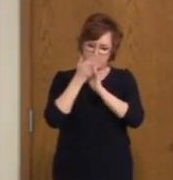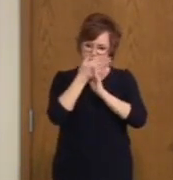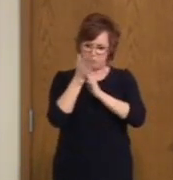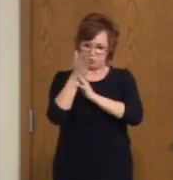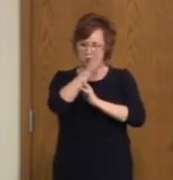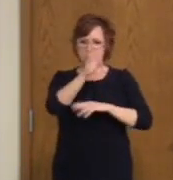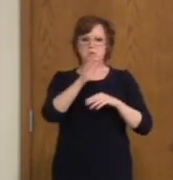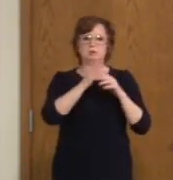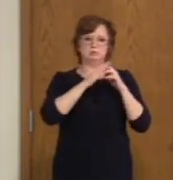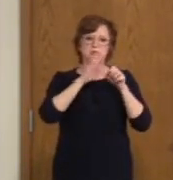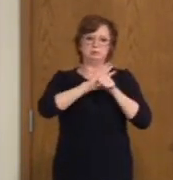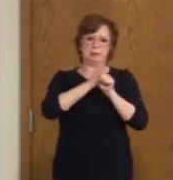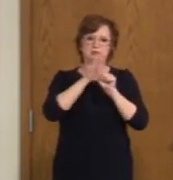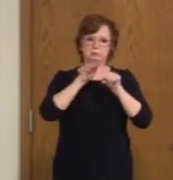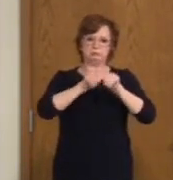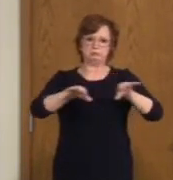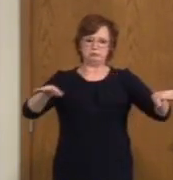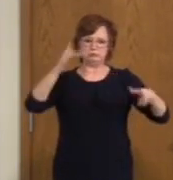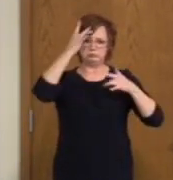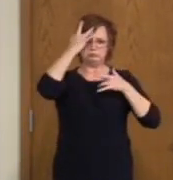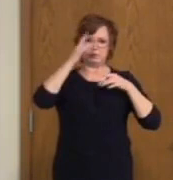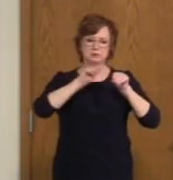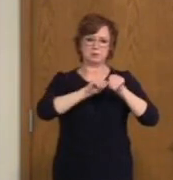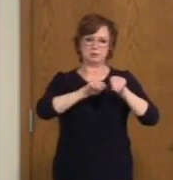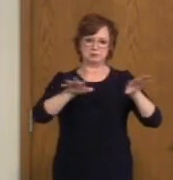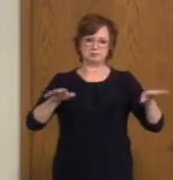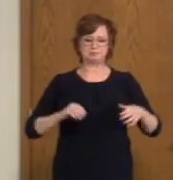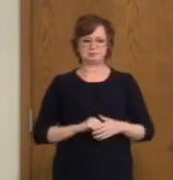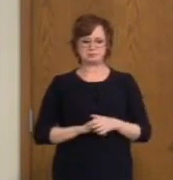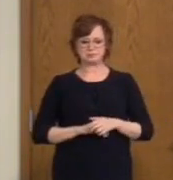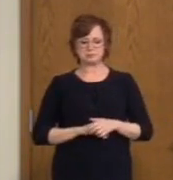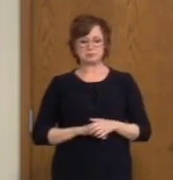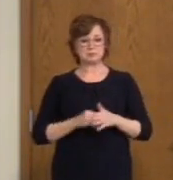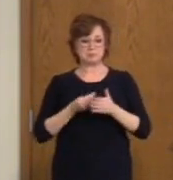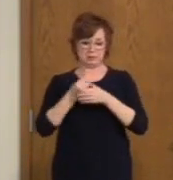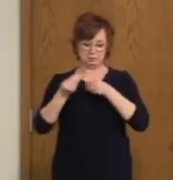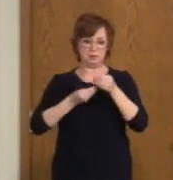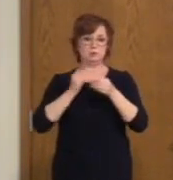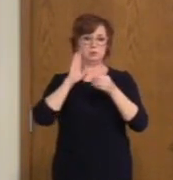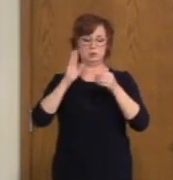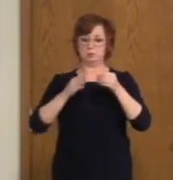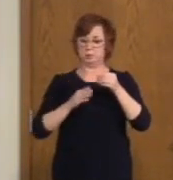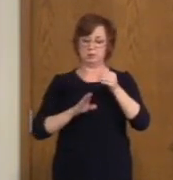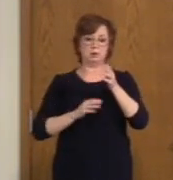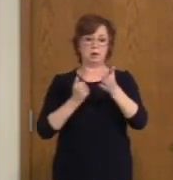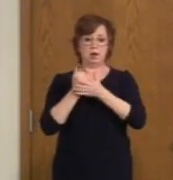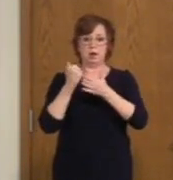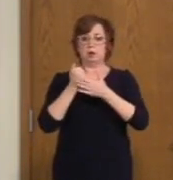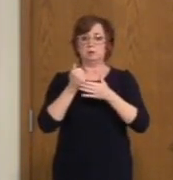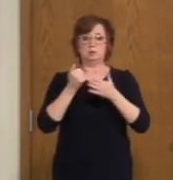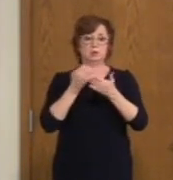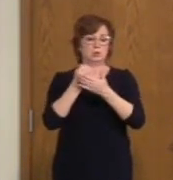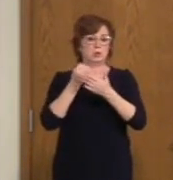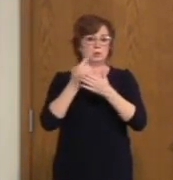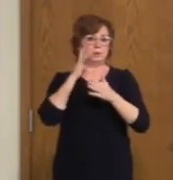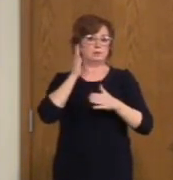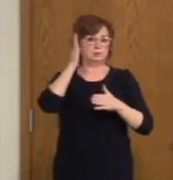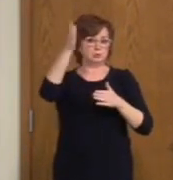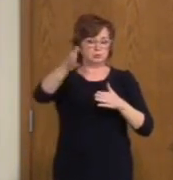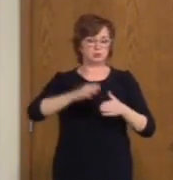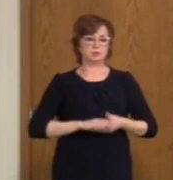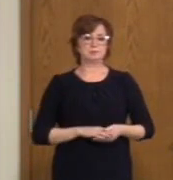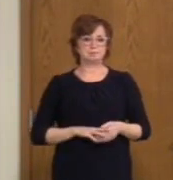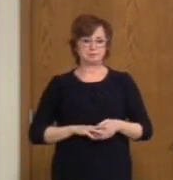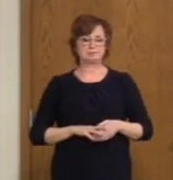A budget that will grow Saskatchewan and ensure a strong economic recovery, ultimately, that will follow this